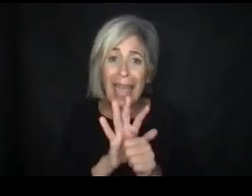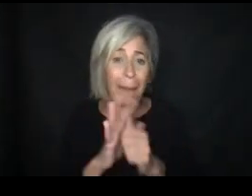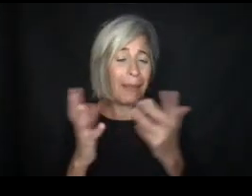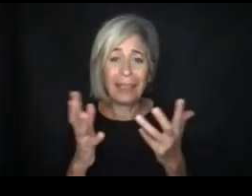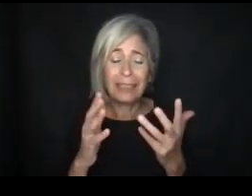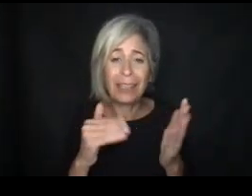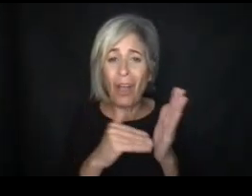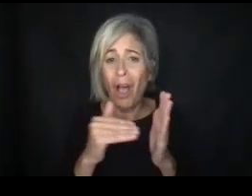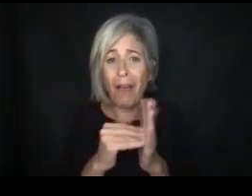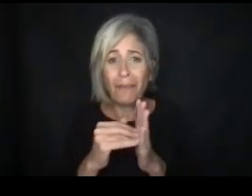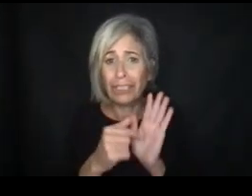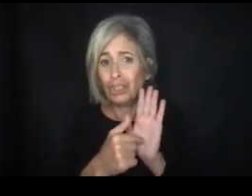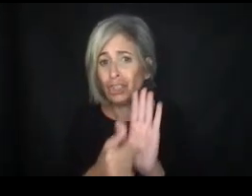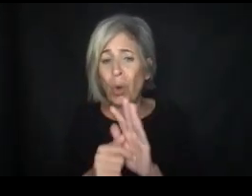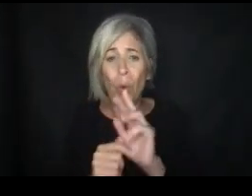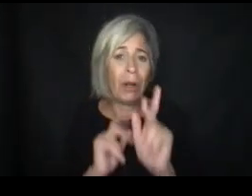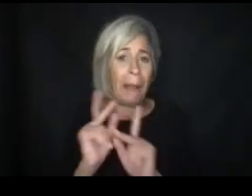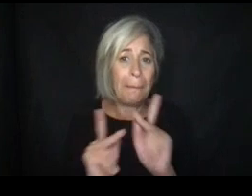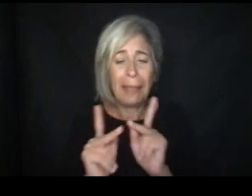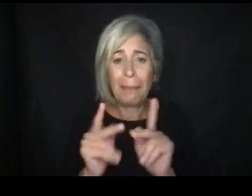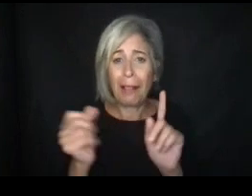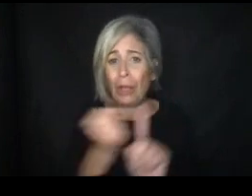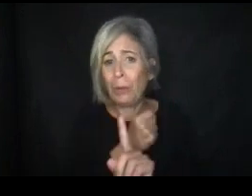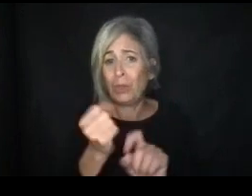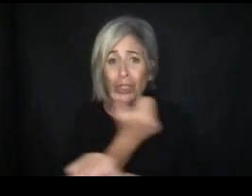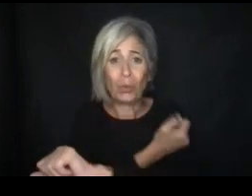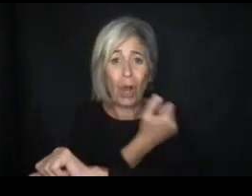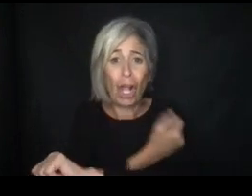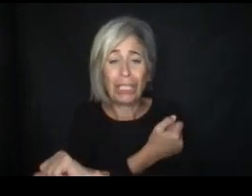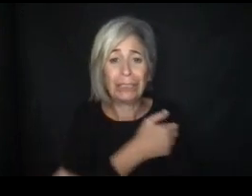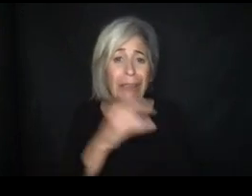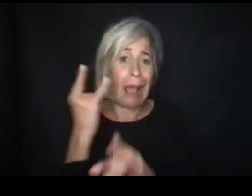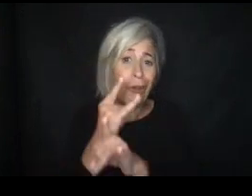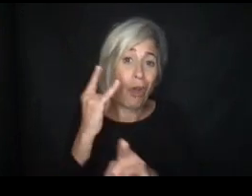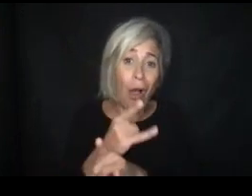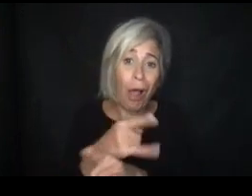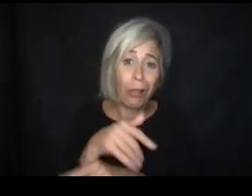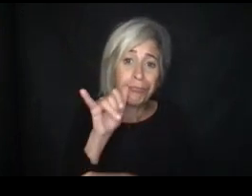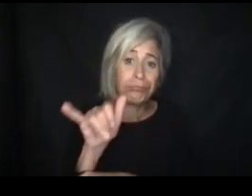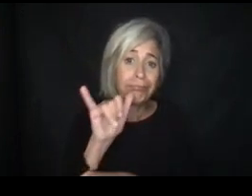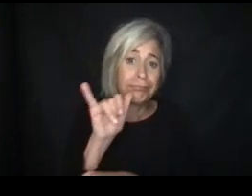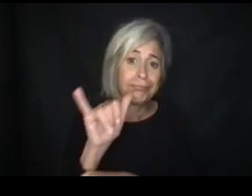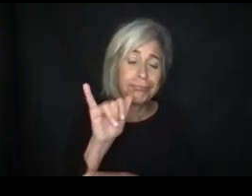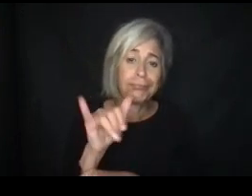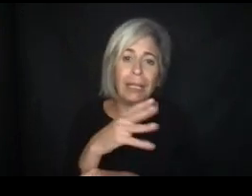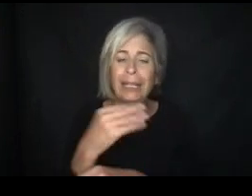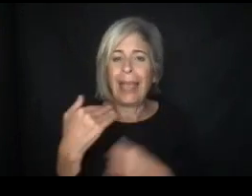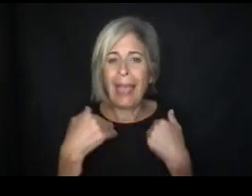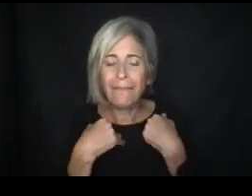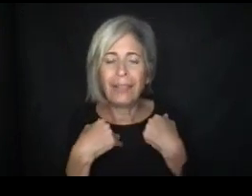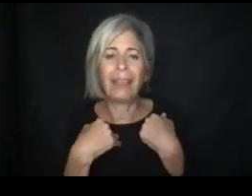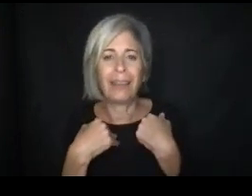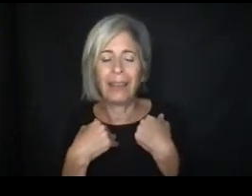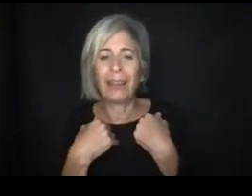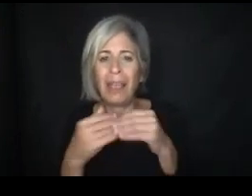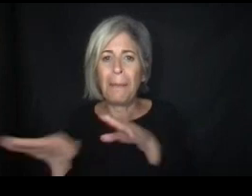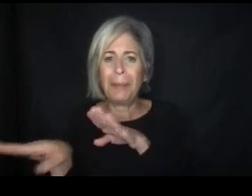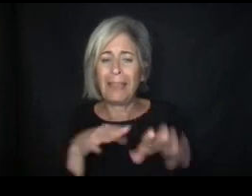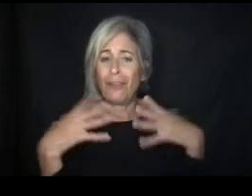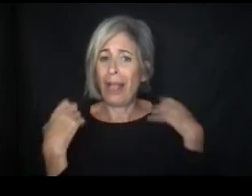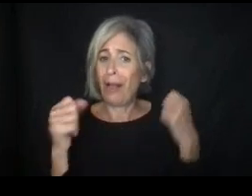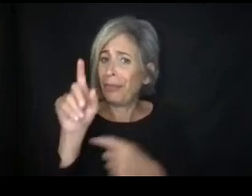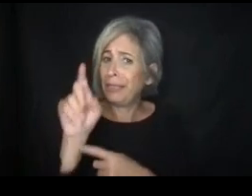be reflected in people abusing drugs and alcohol, and having behavioral health needs